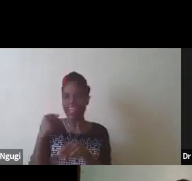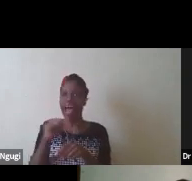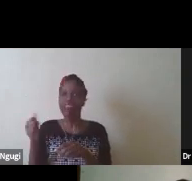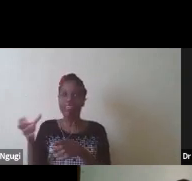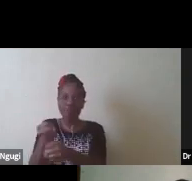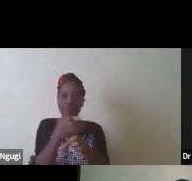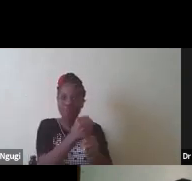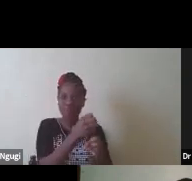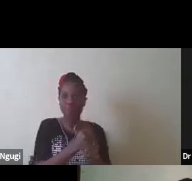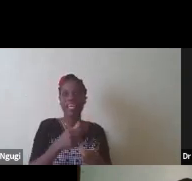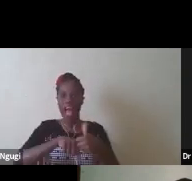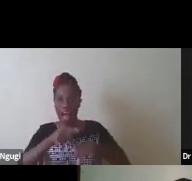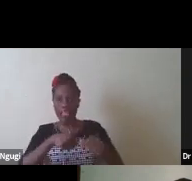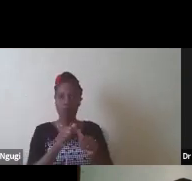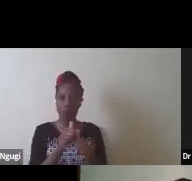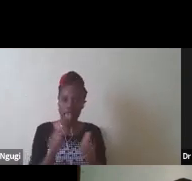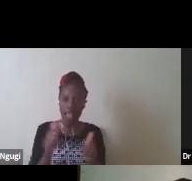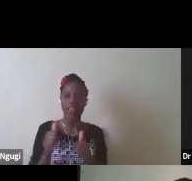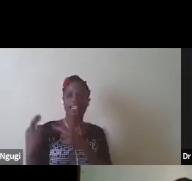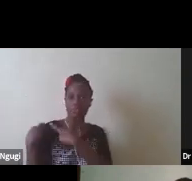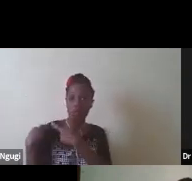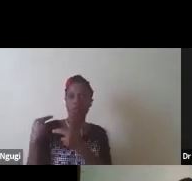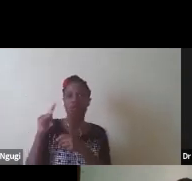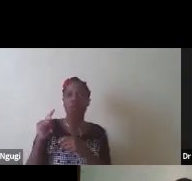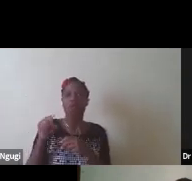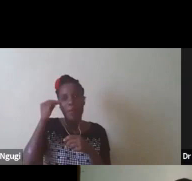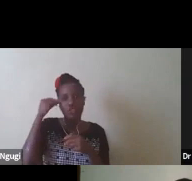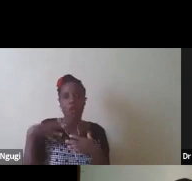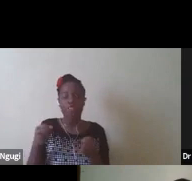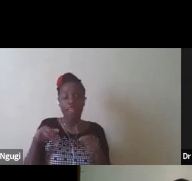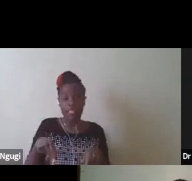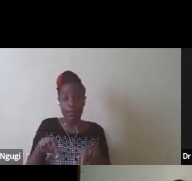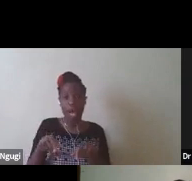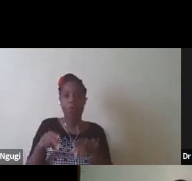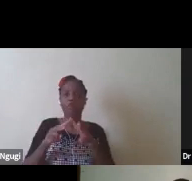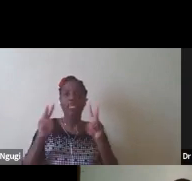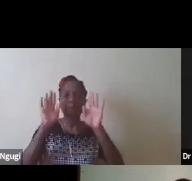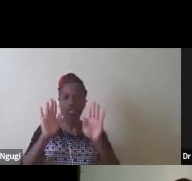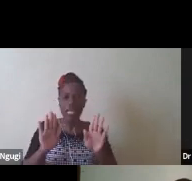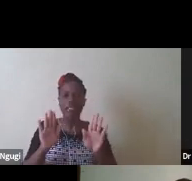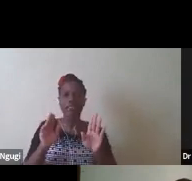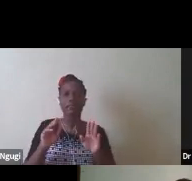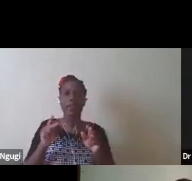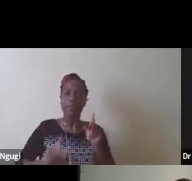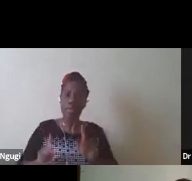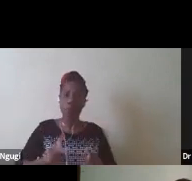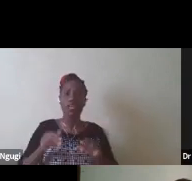playing their big roles right now, considering what we are going through as a, as, as a, as a people through